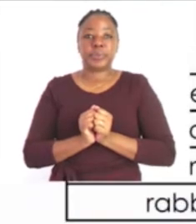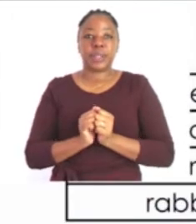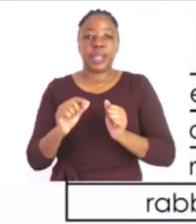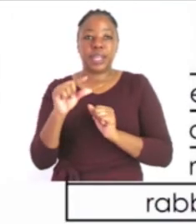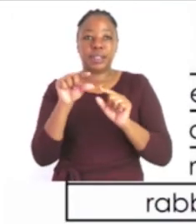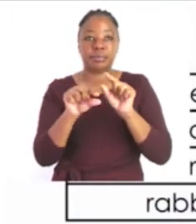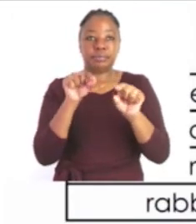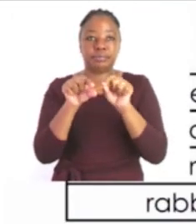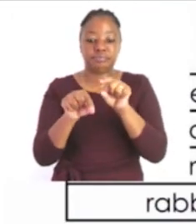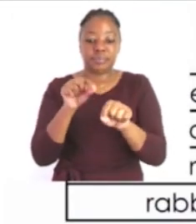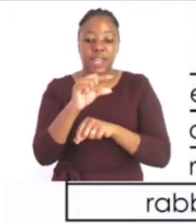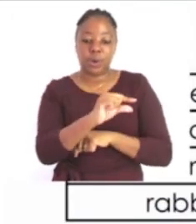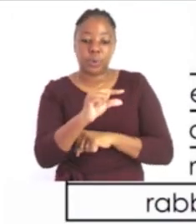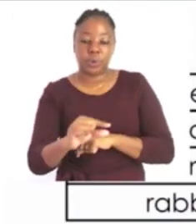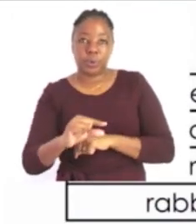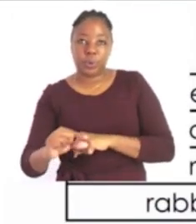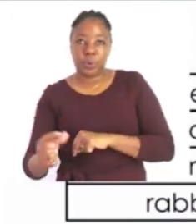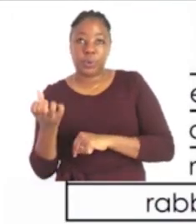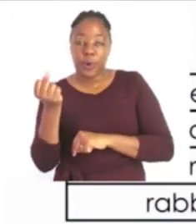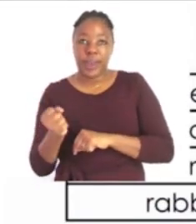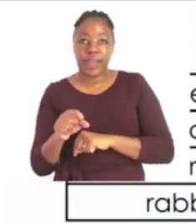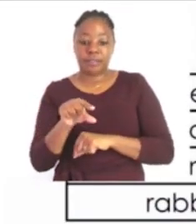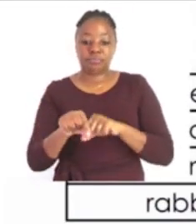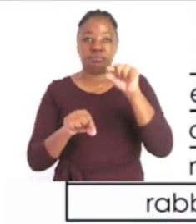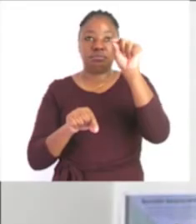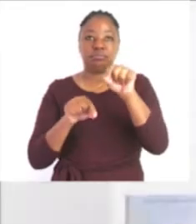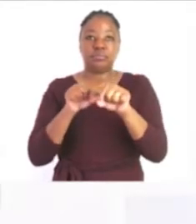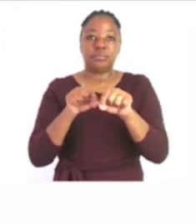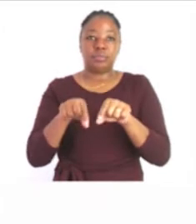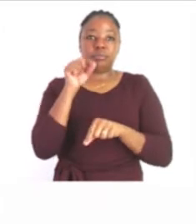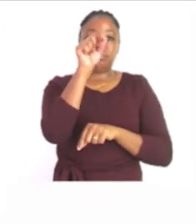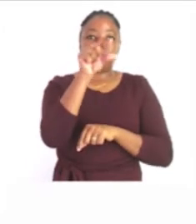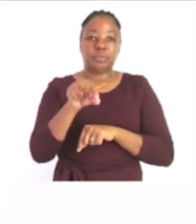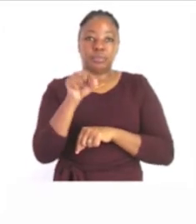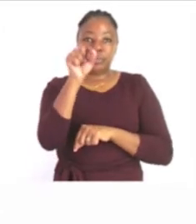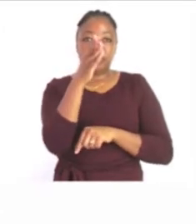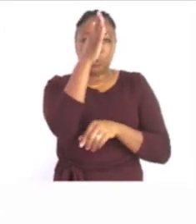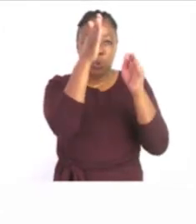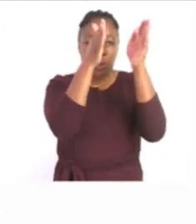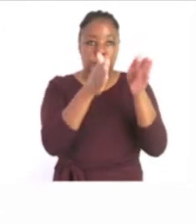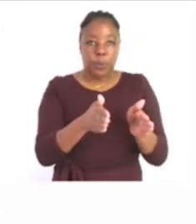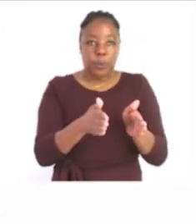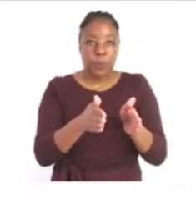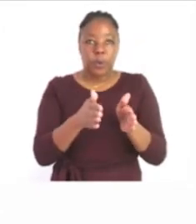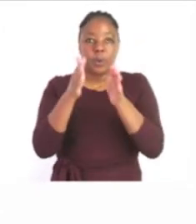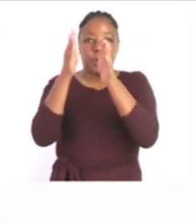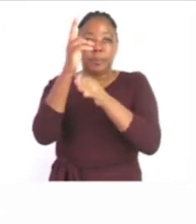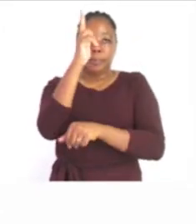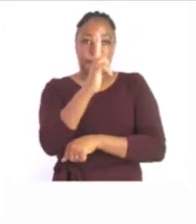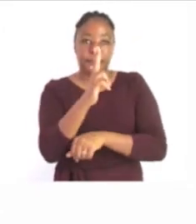and to write the correct column, in the correct column. The columns that we have there are